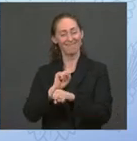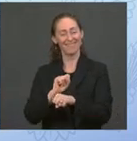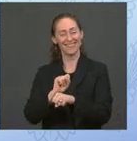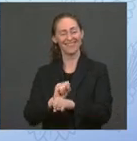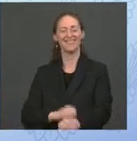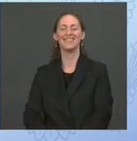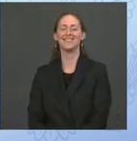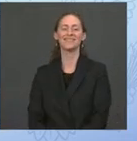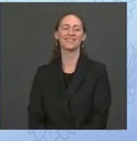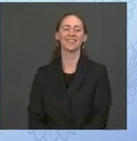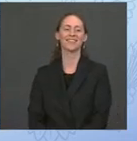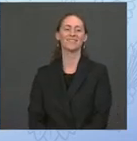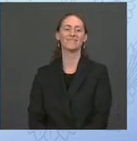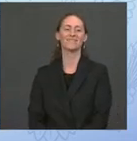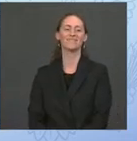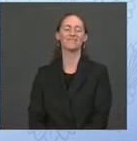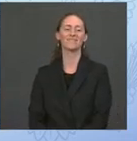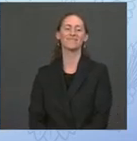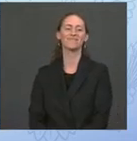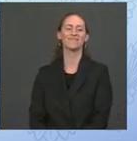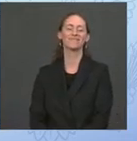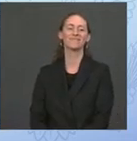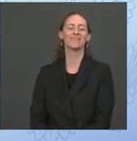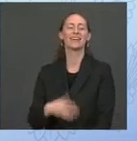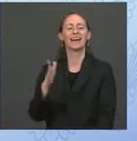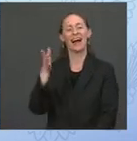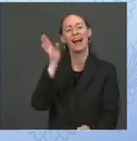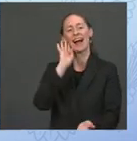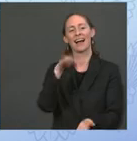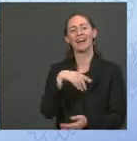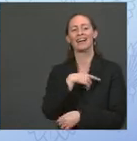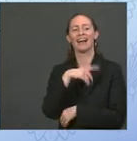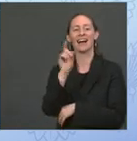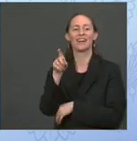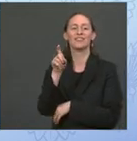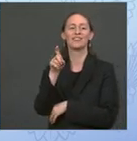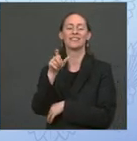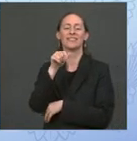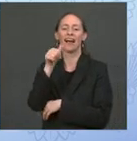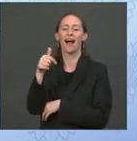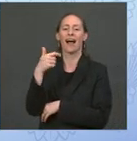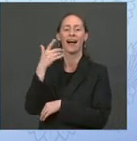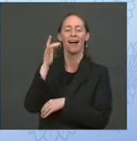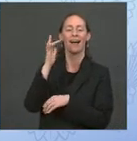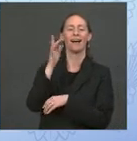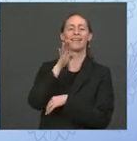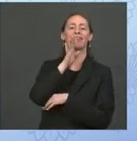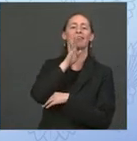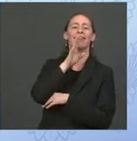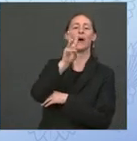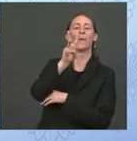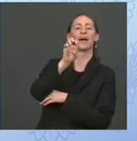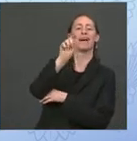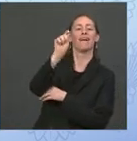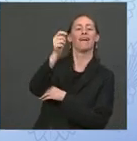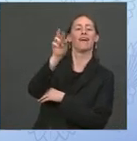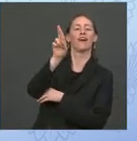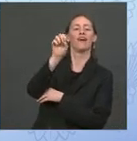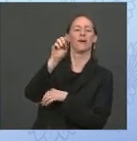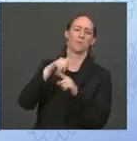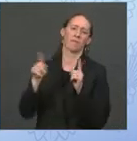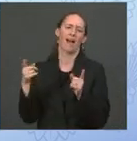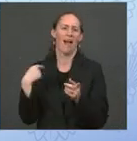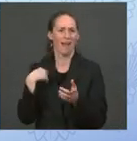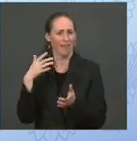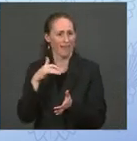I know I'm not supposed to use contractions in formal speeches, especially because I'm in front of the First Lady,